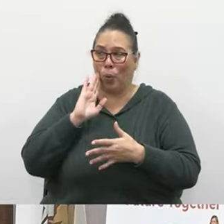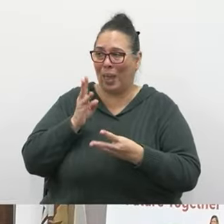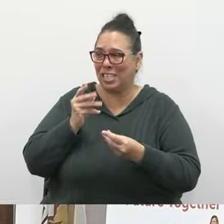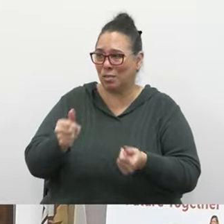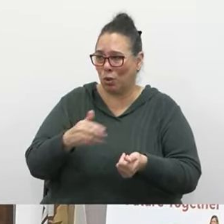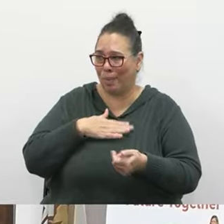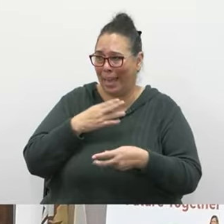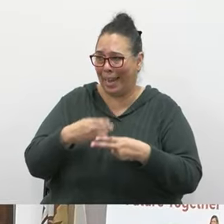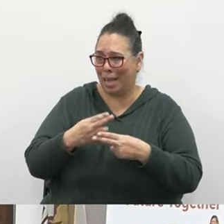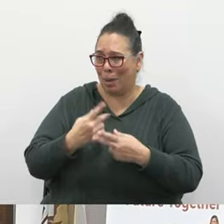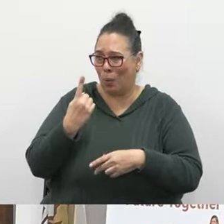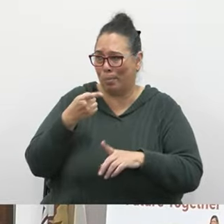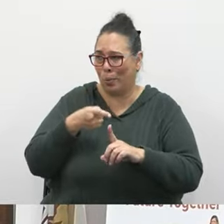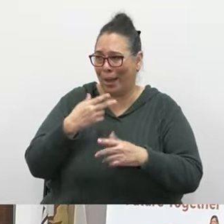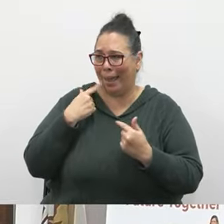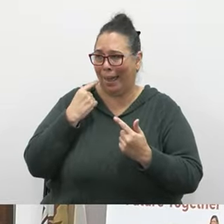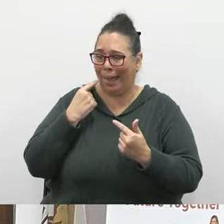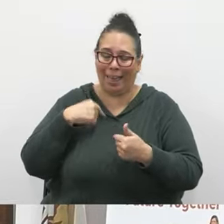Patricia.